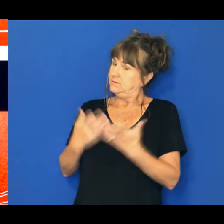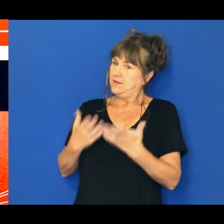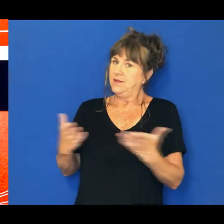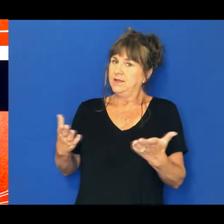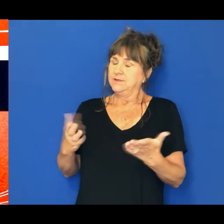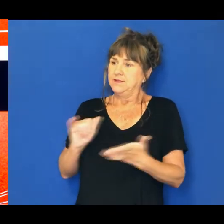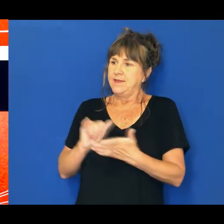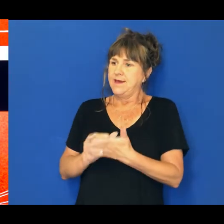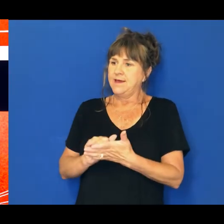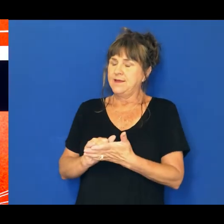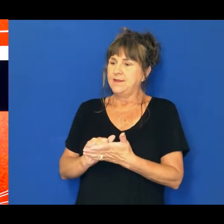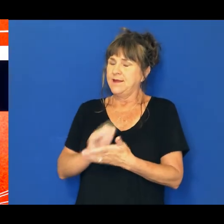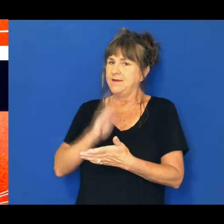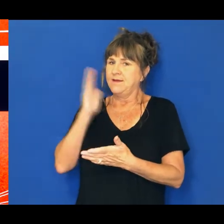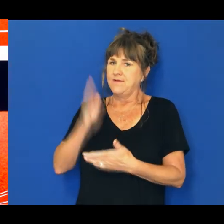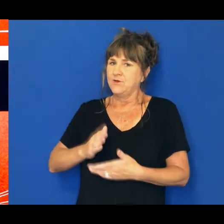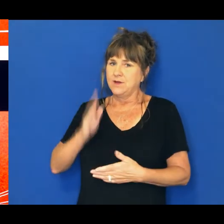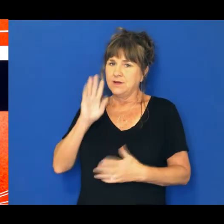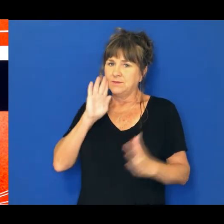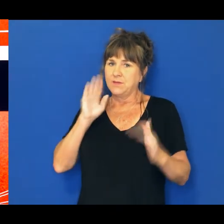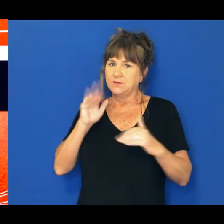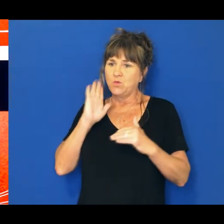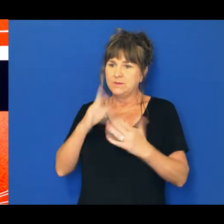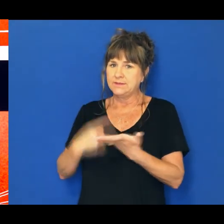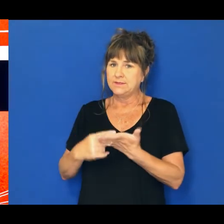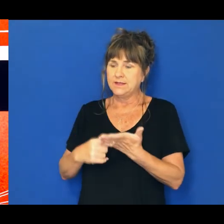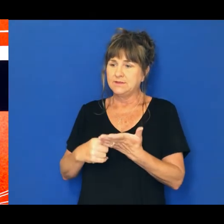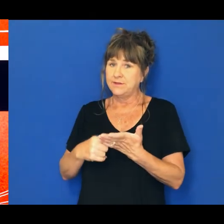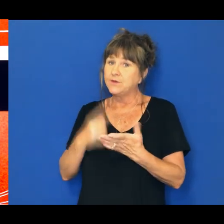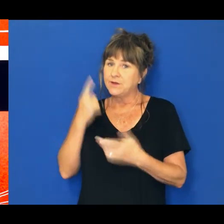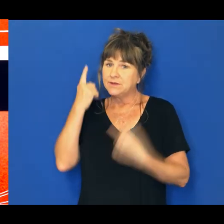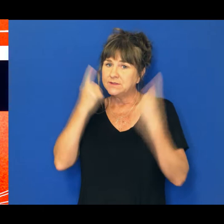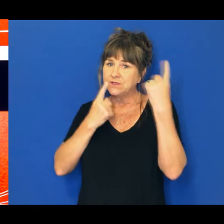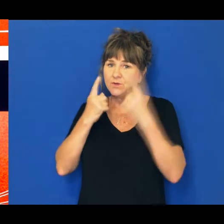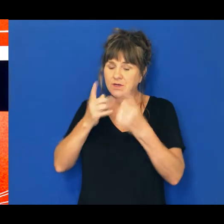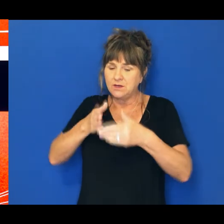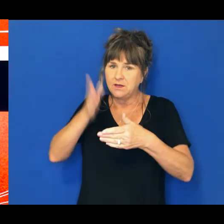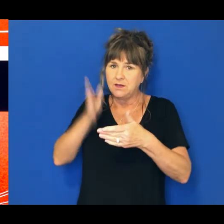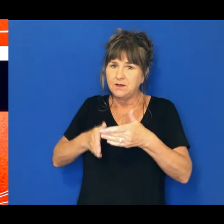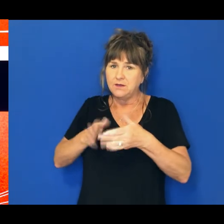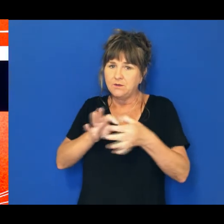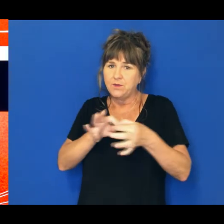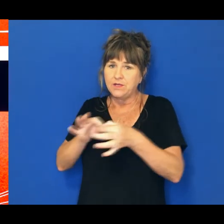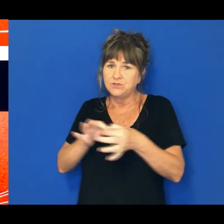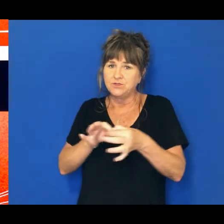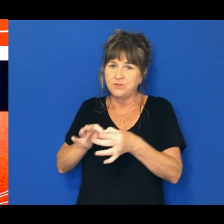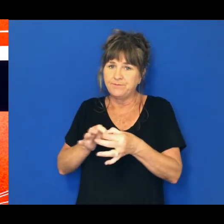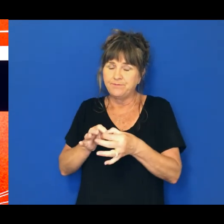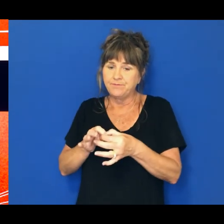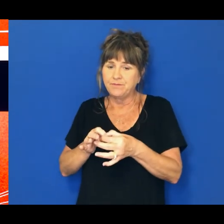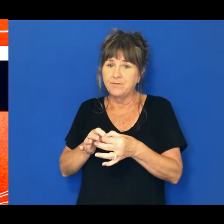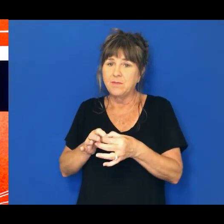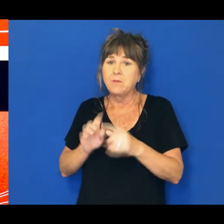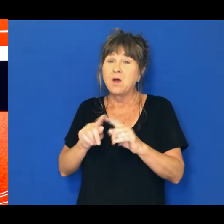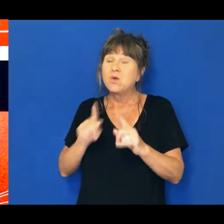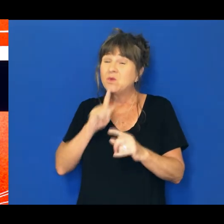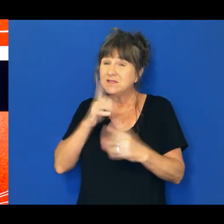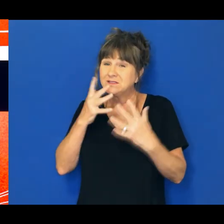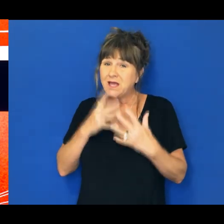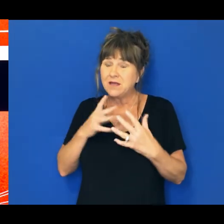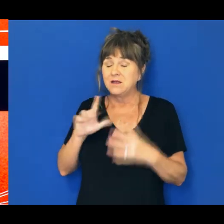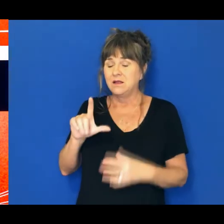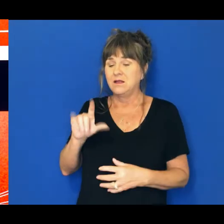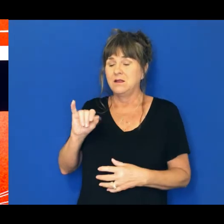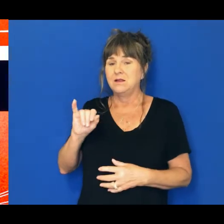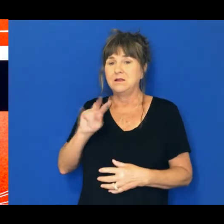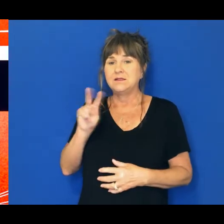imagine talking about and ending the relationship. And what was really heartbreaking is that Lizzie was pregnant with their